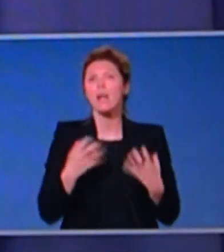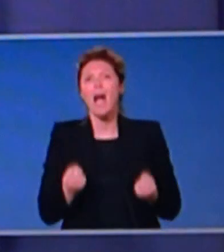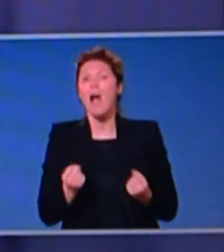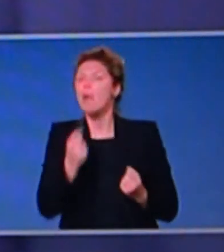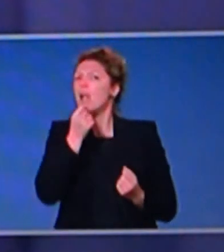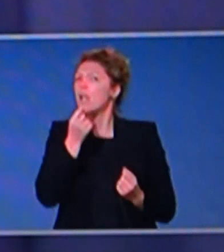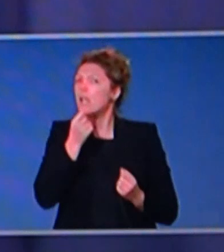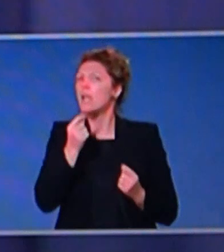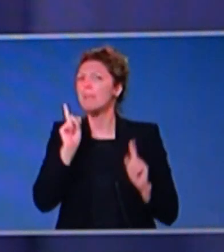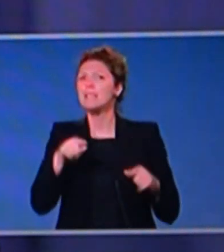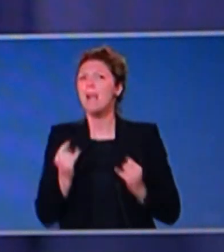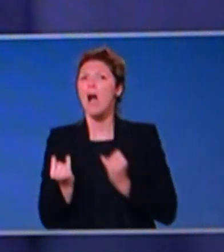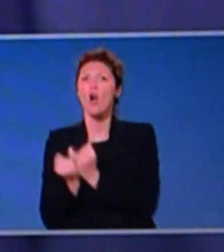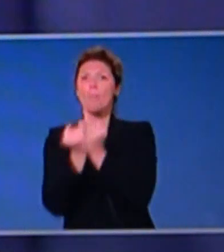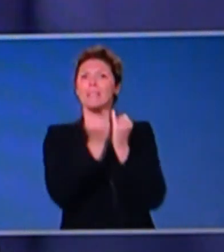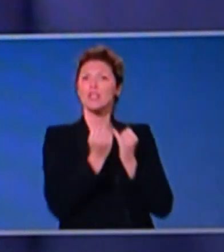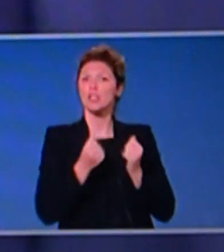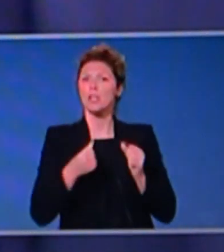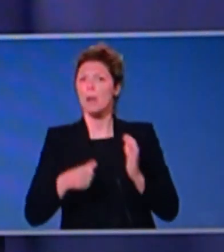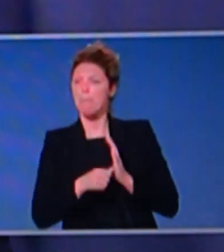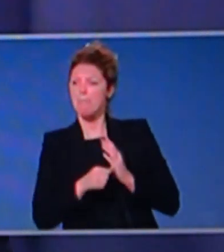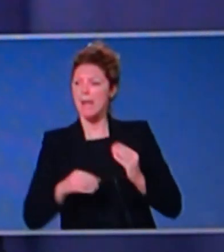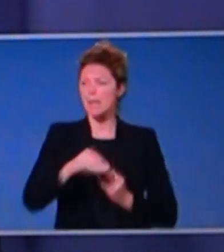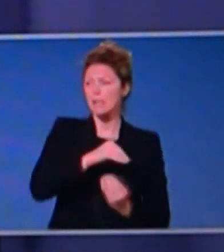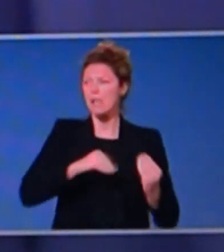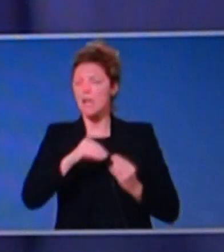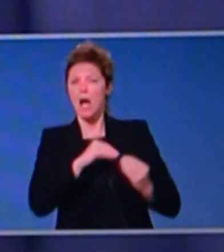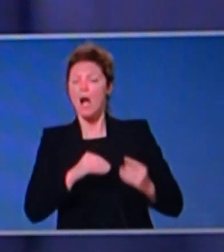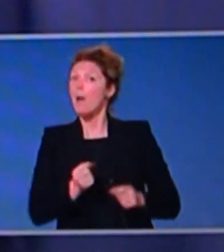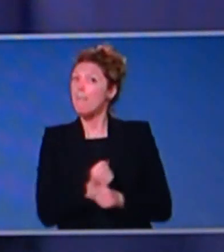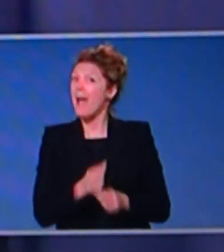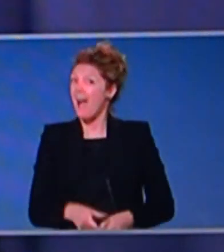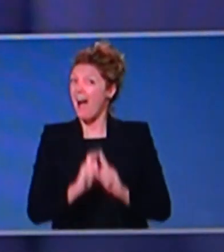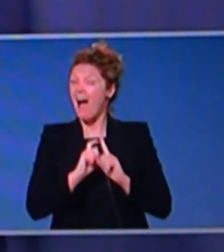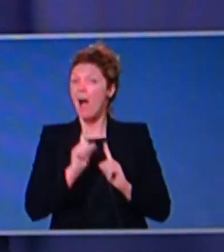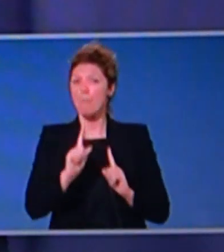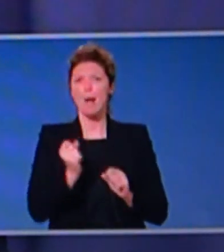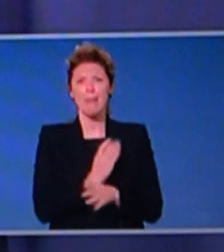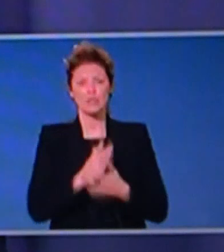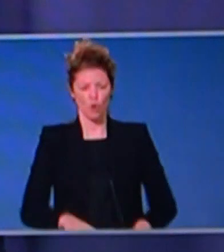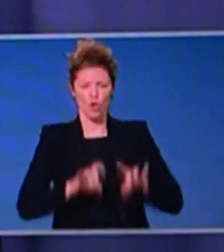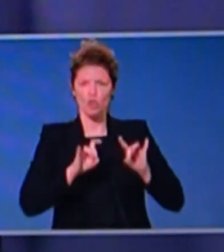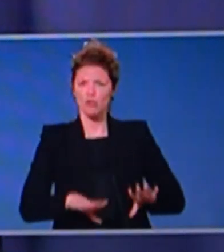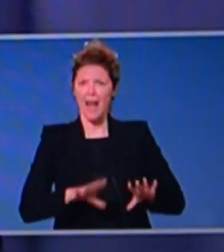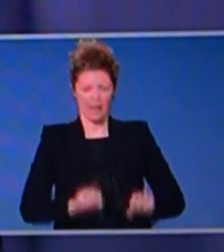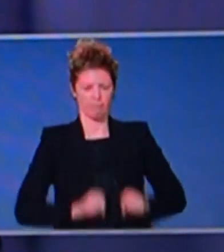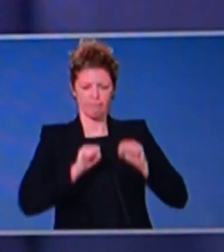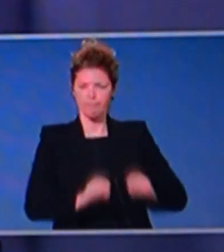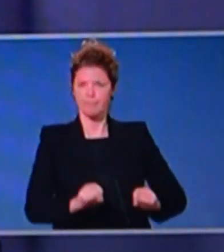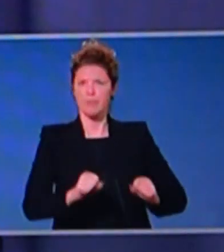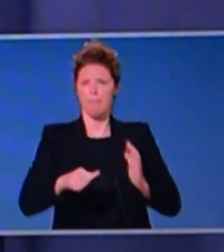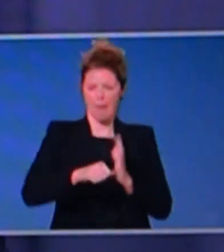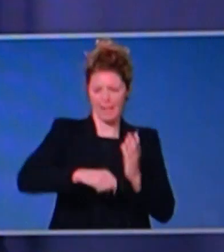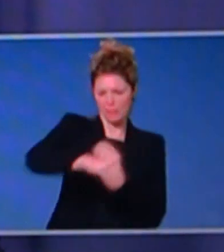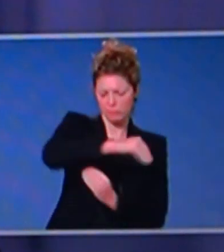competitiveness of our manufacturing and other sectors in Australia that if we want to have these sovereign capabilities, it isn't achieved through nationalisation or